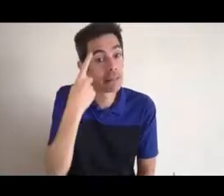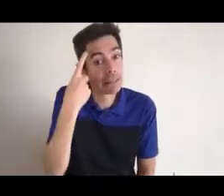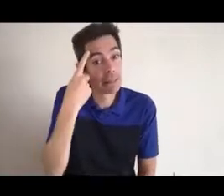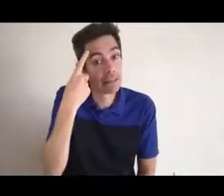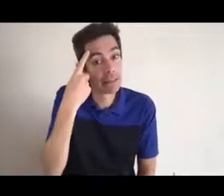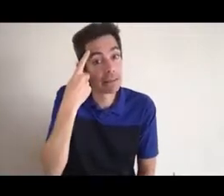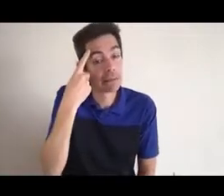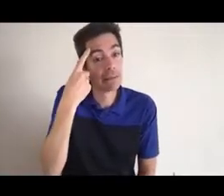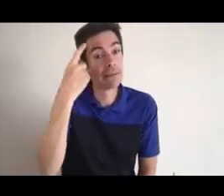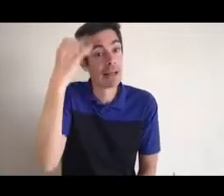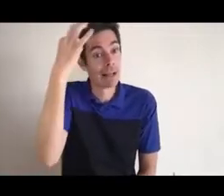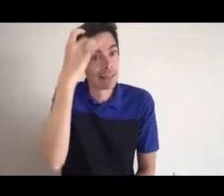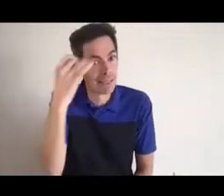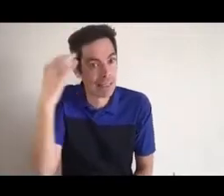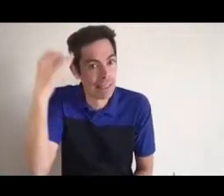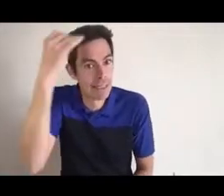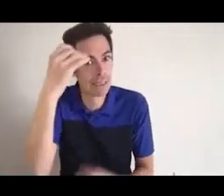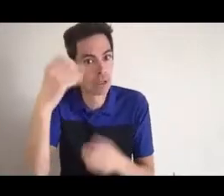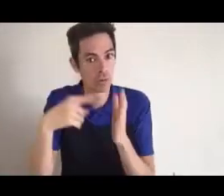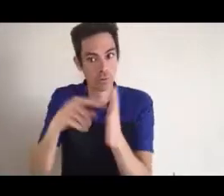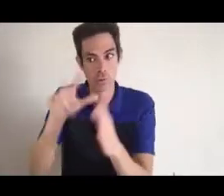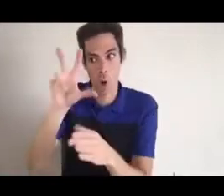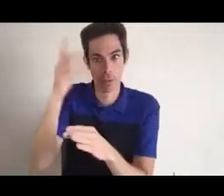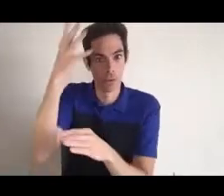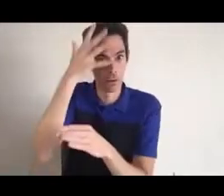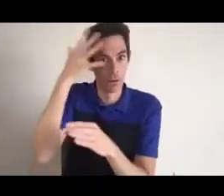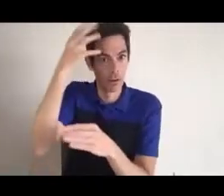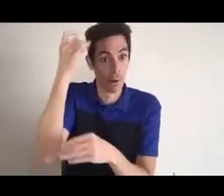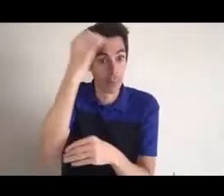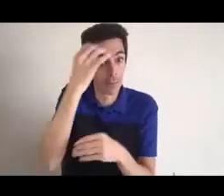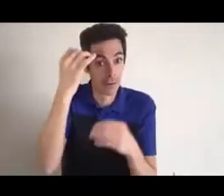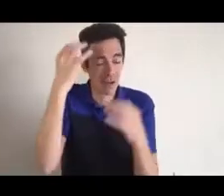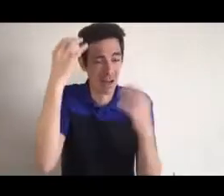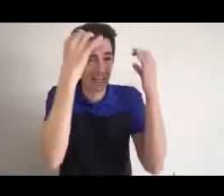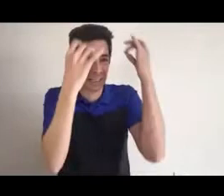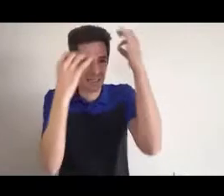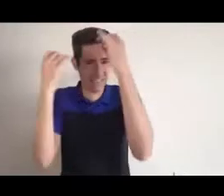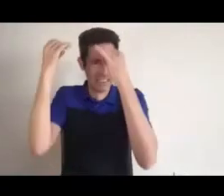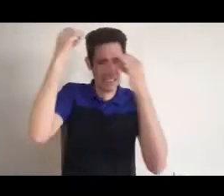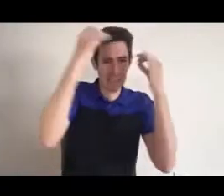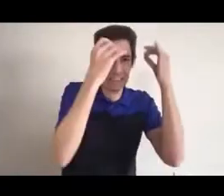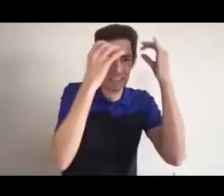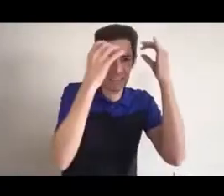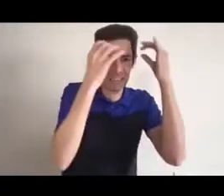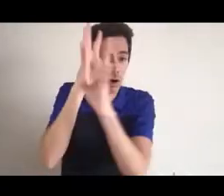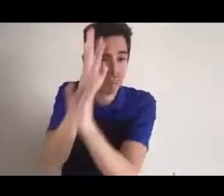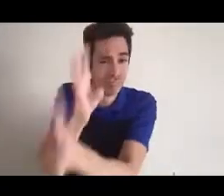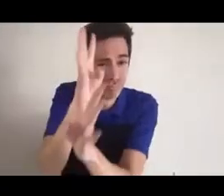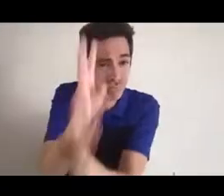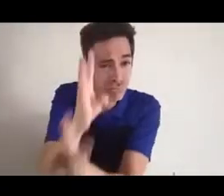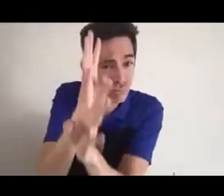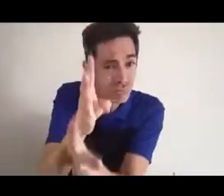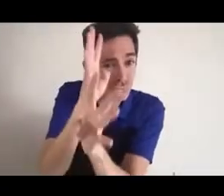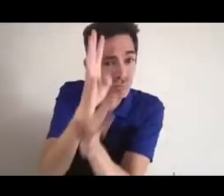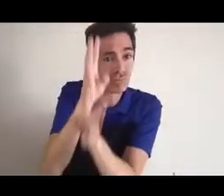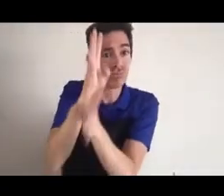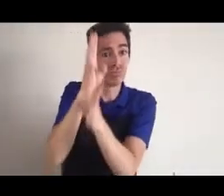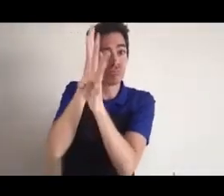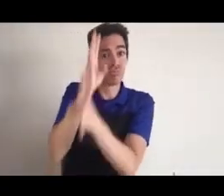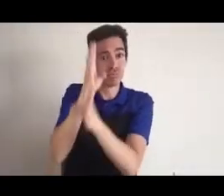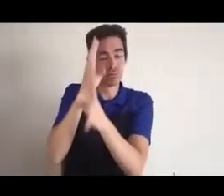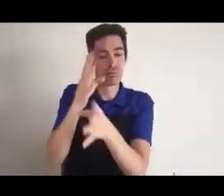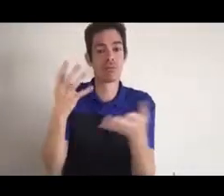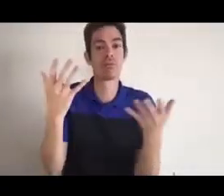thinking. So thinking or thinking. So you're showing a 3D action, thinking